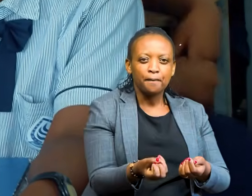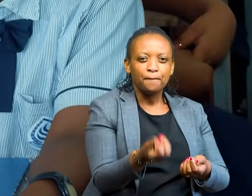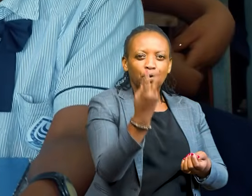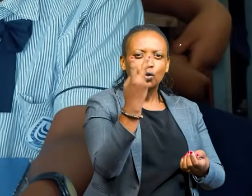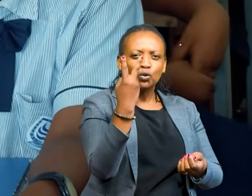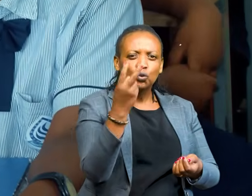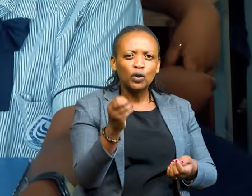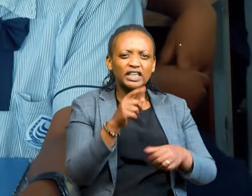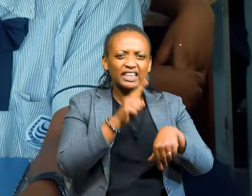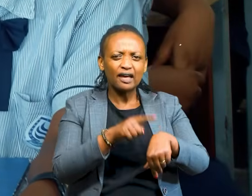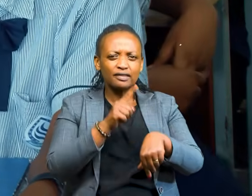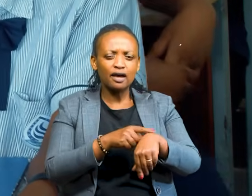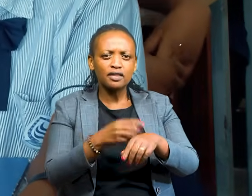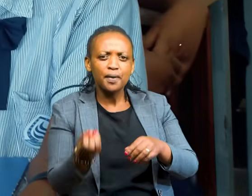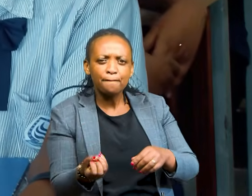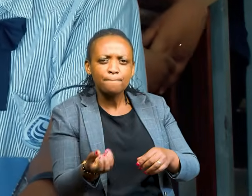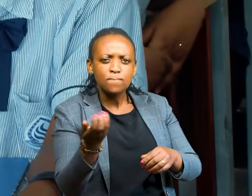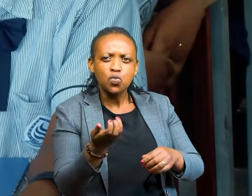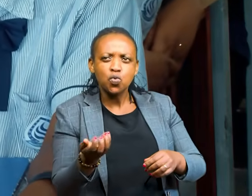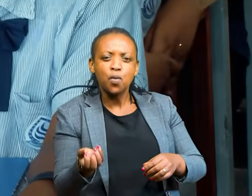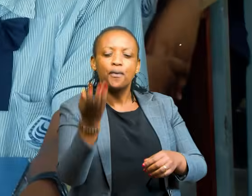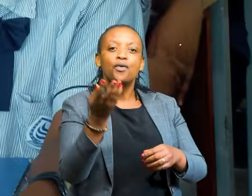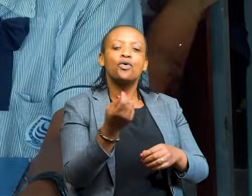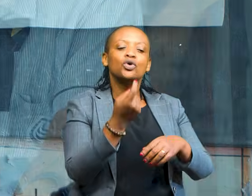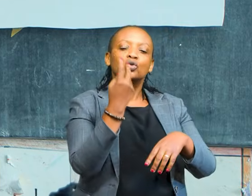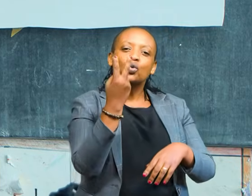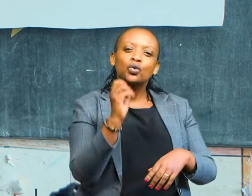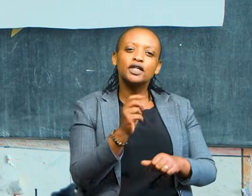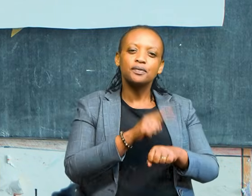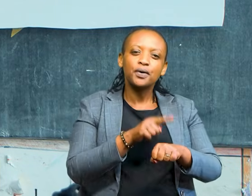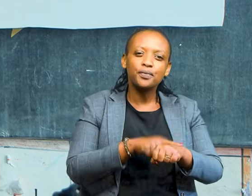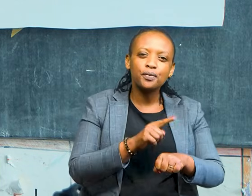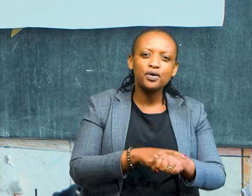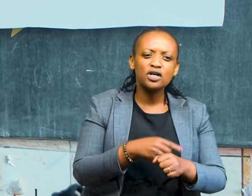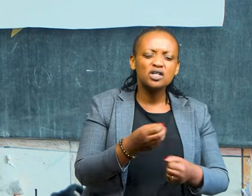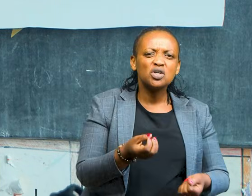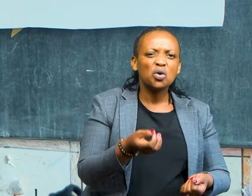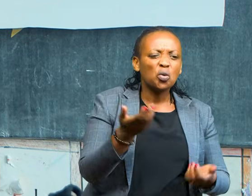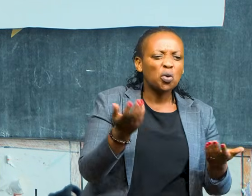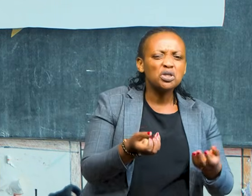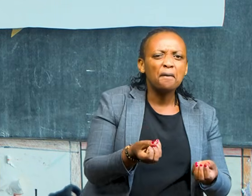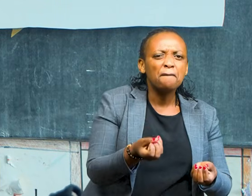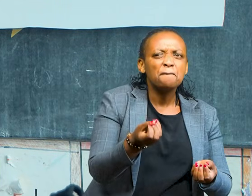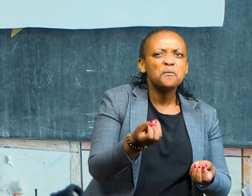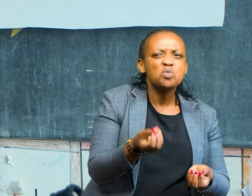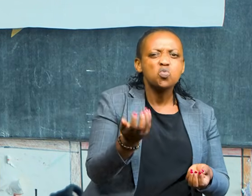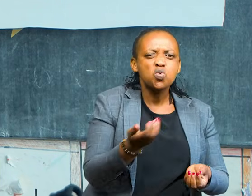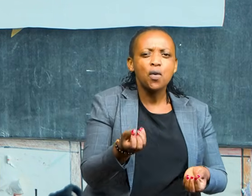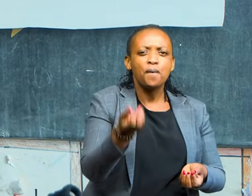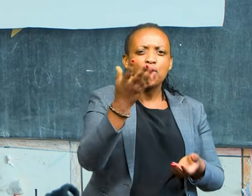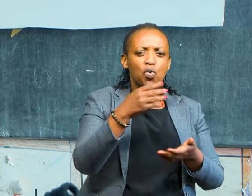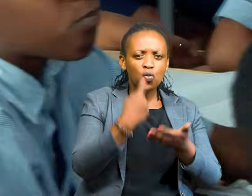tossed 20 times. How many times did they toss? 20 times. And what were they tossing? They were tossing